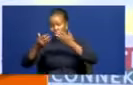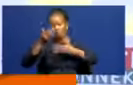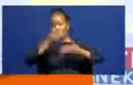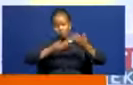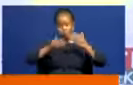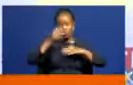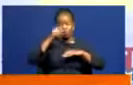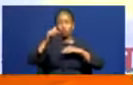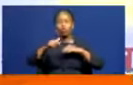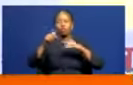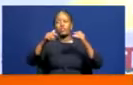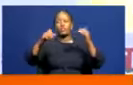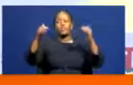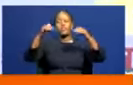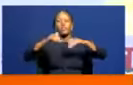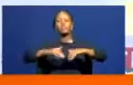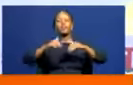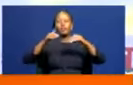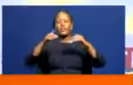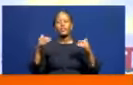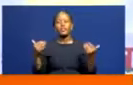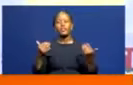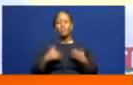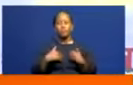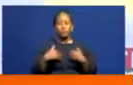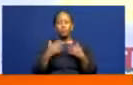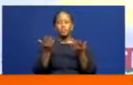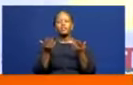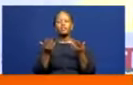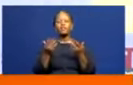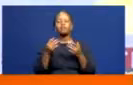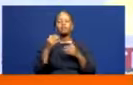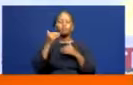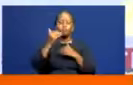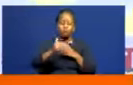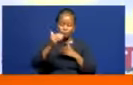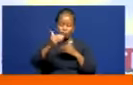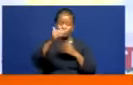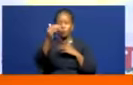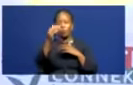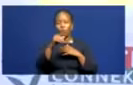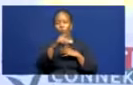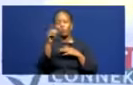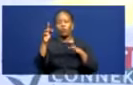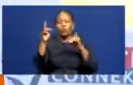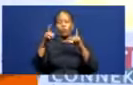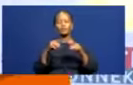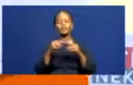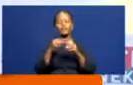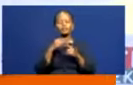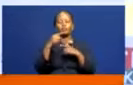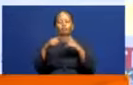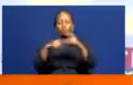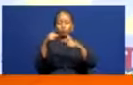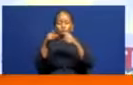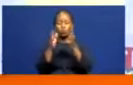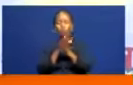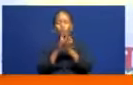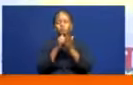has pulled down the borders. Henceforth, take the conversation forward with your